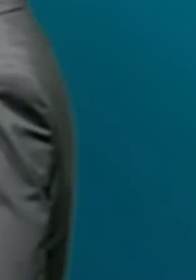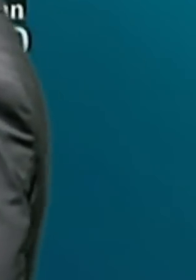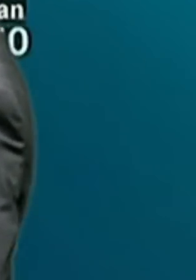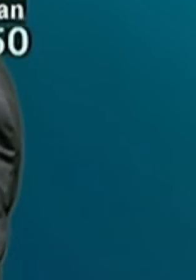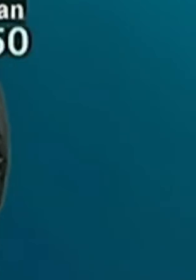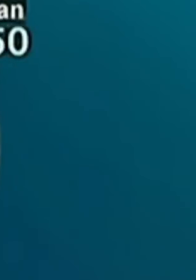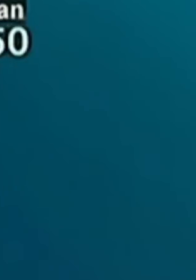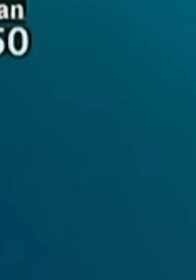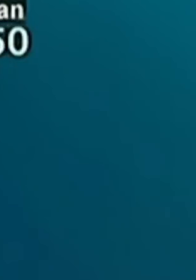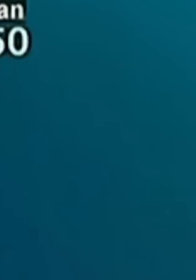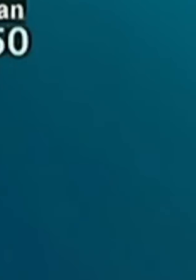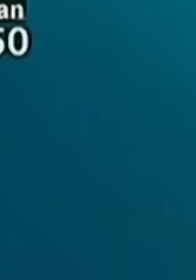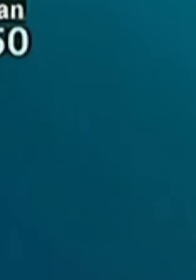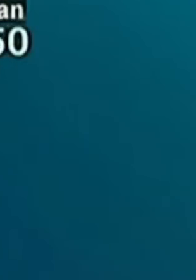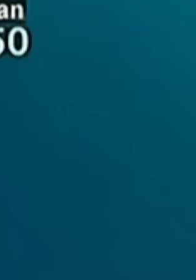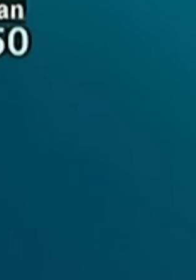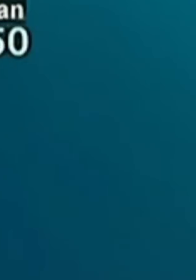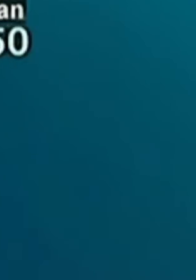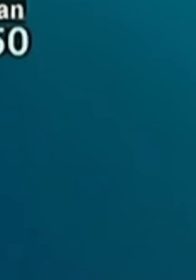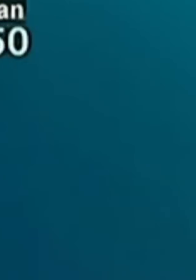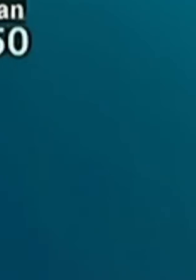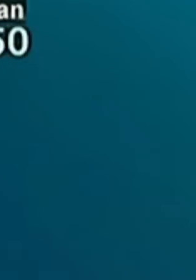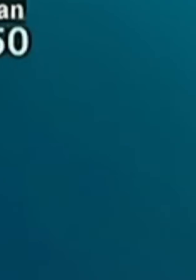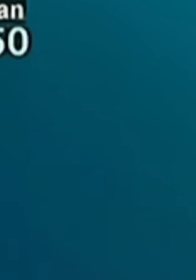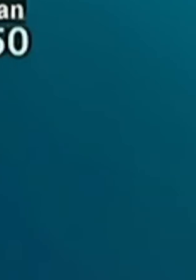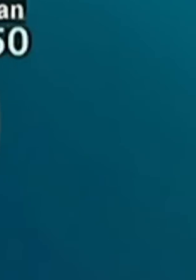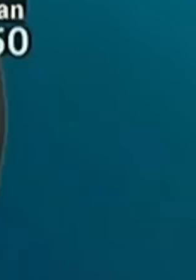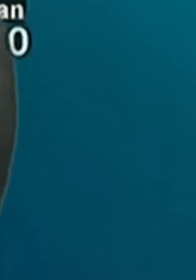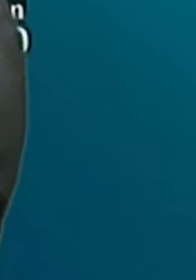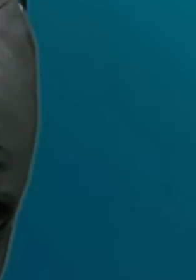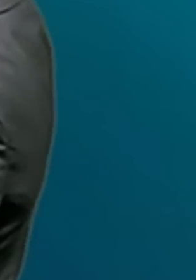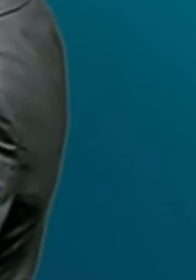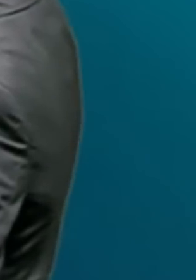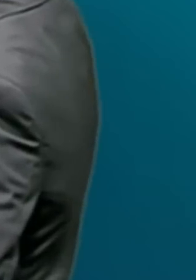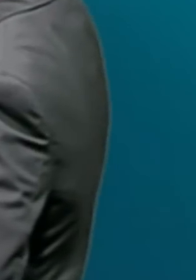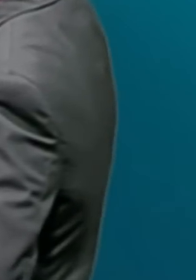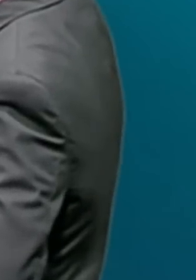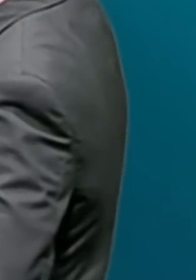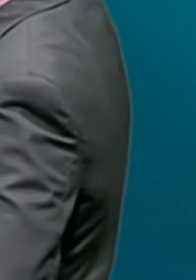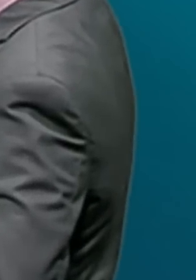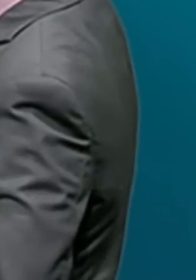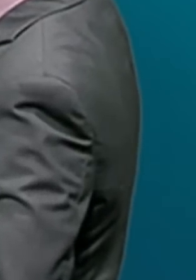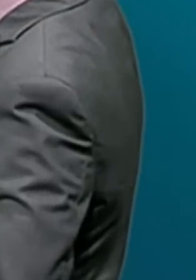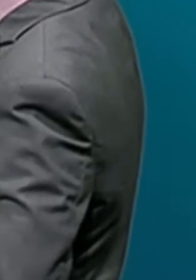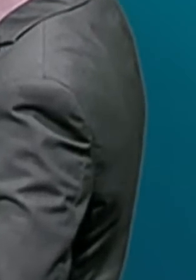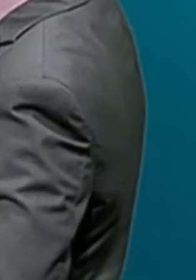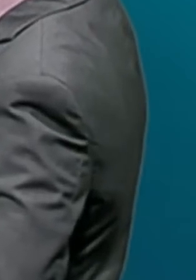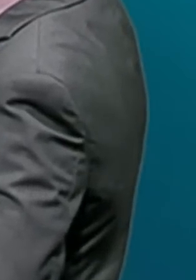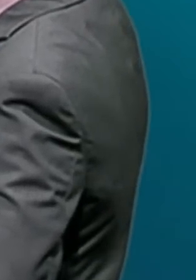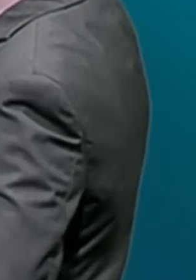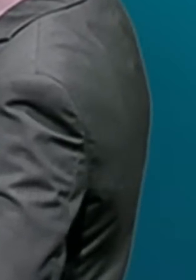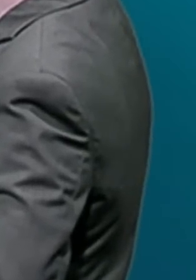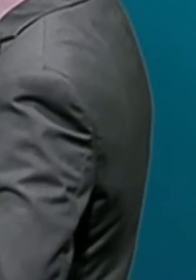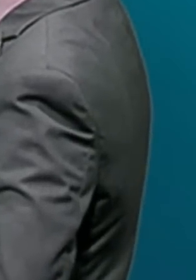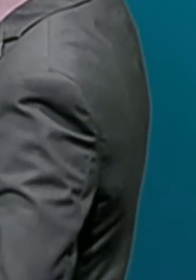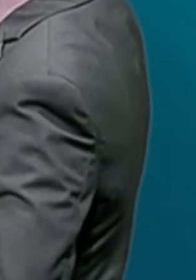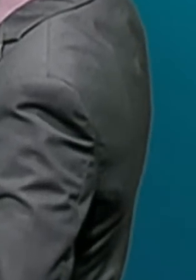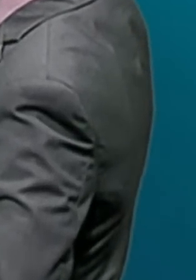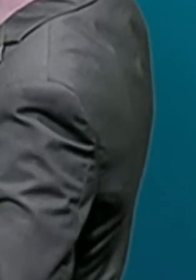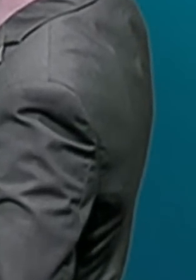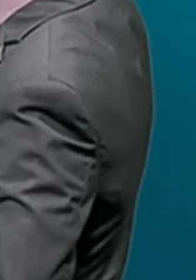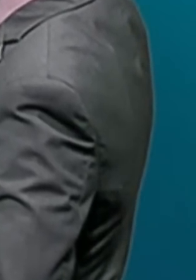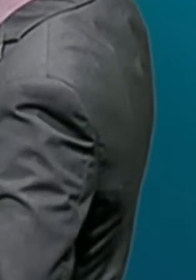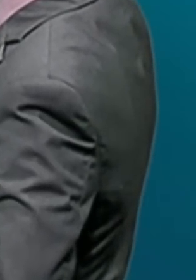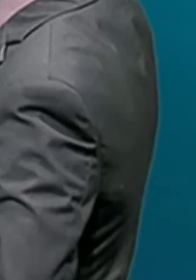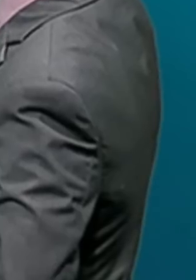dipula ke diperesente tše masometshela bogadi ka province ya Free State le wena go loka kwa go la North West dikgonagalo tša dipula ke diperesente tše masometharo re lebetse yona ka kwa go la